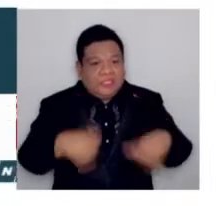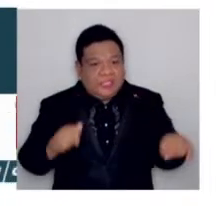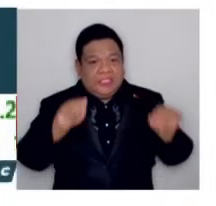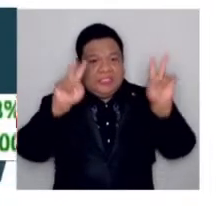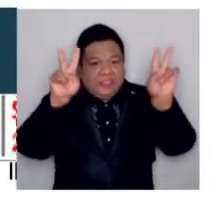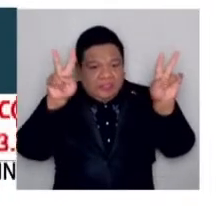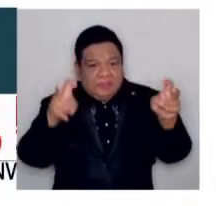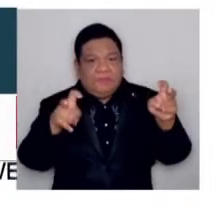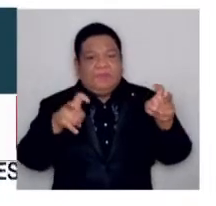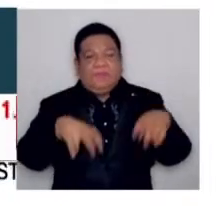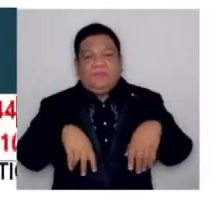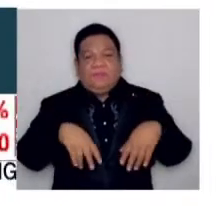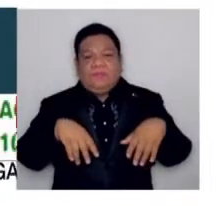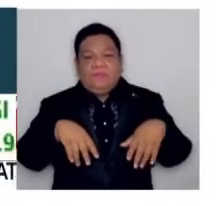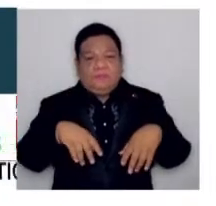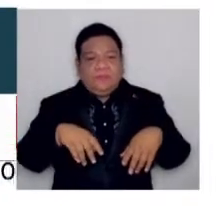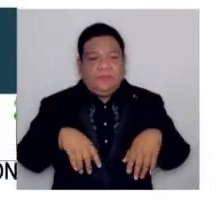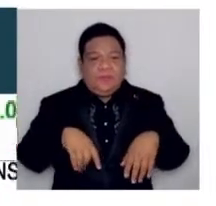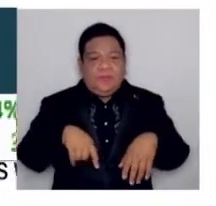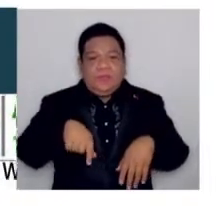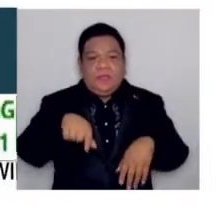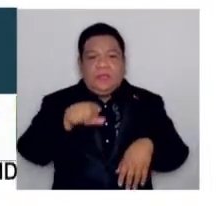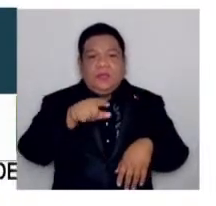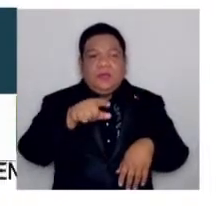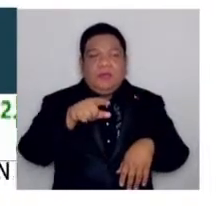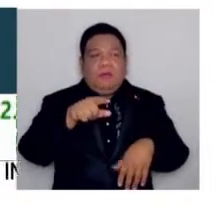about how to get